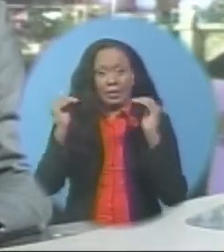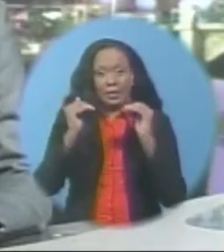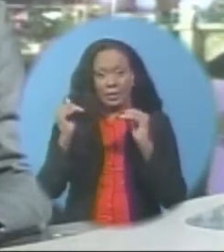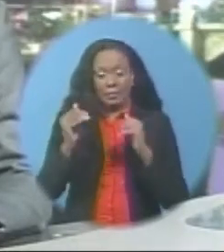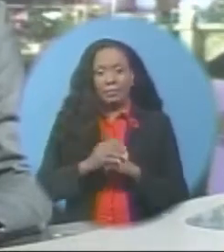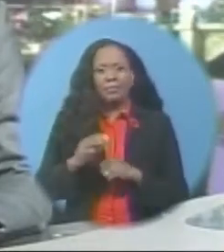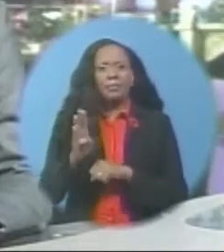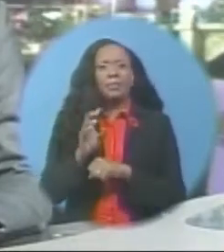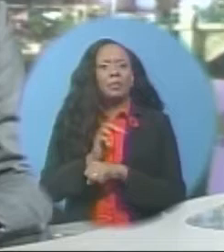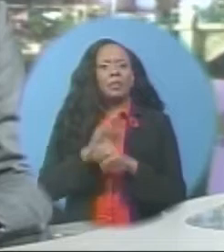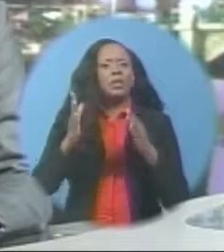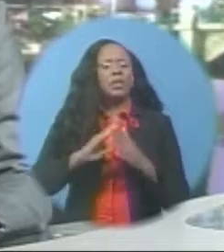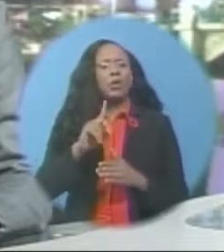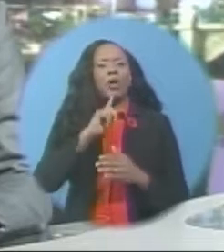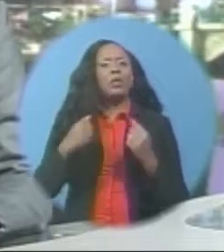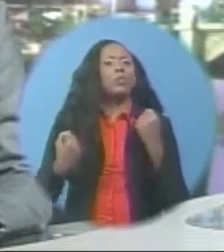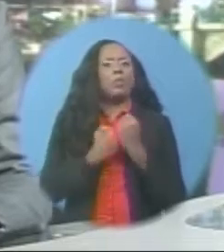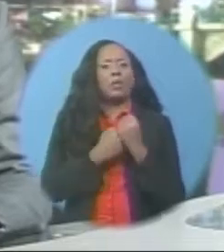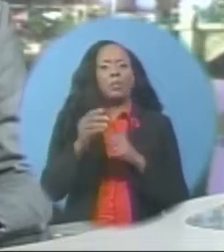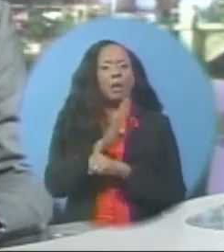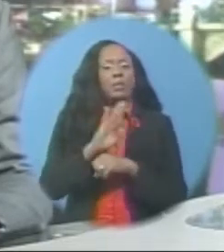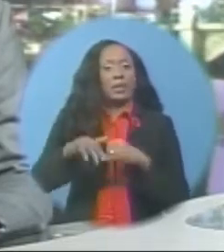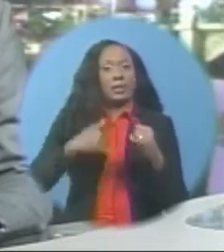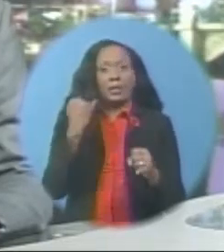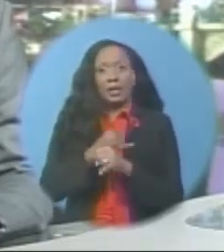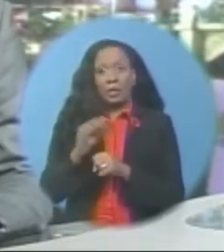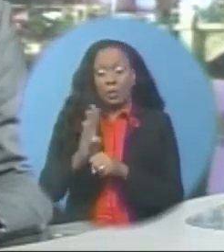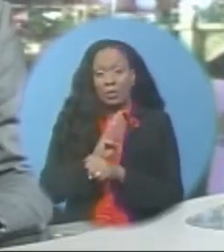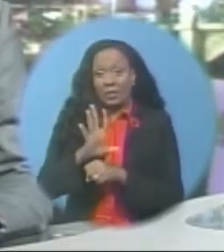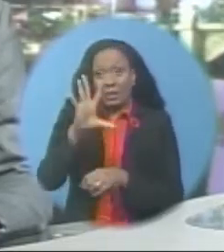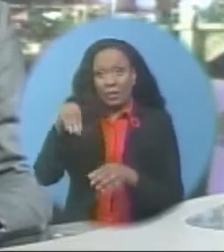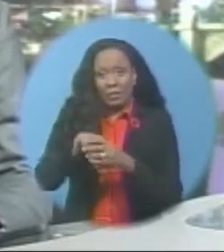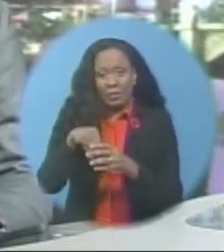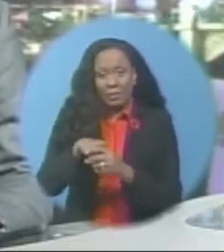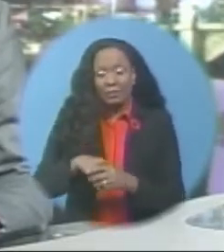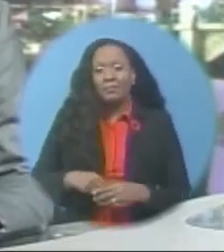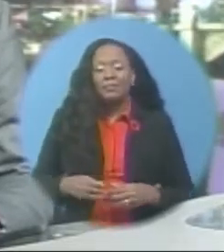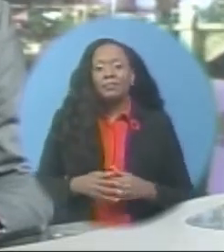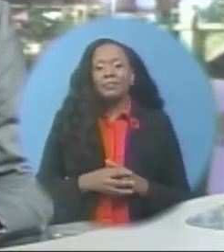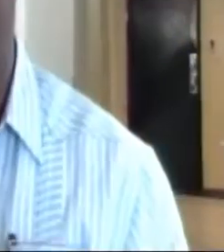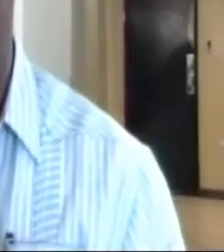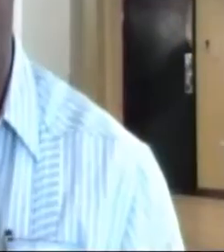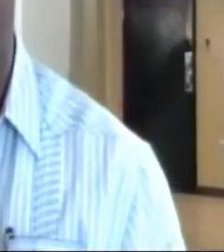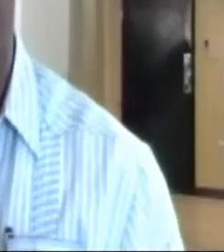stoutly defended the reputation of Barbados's international business sector.